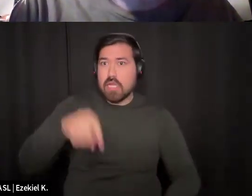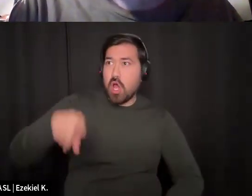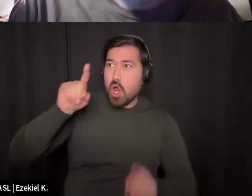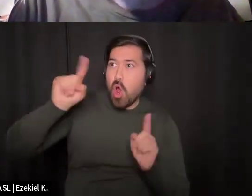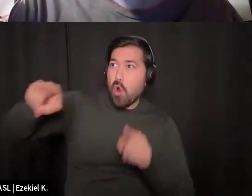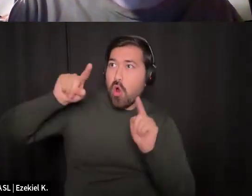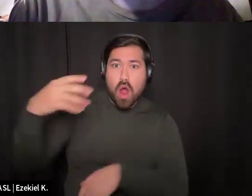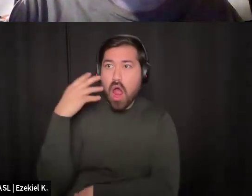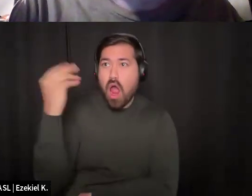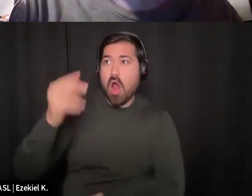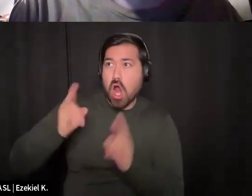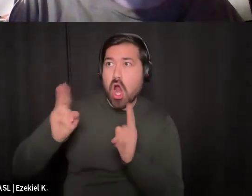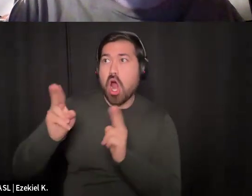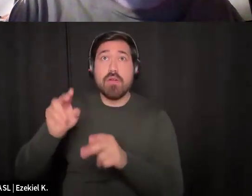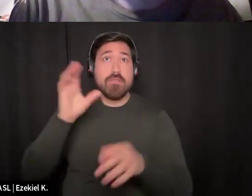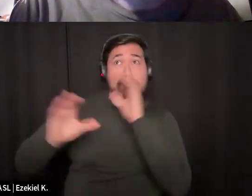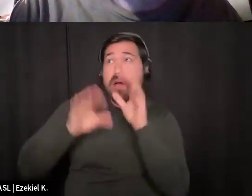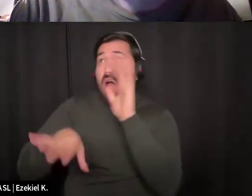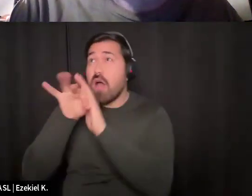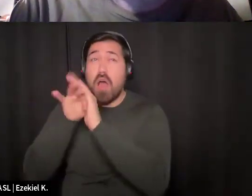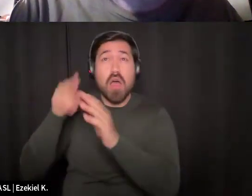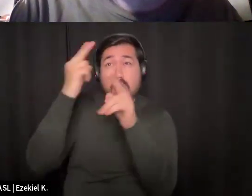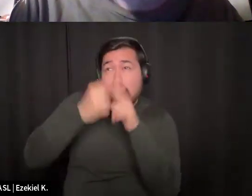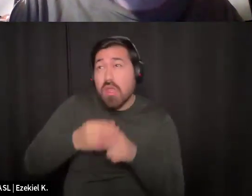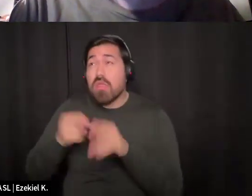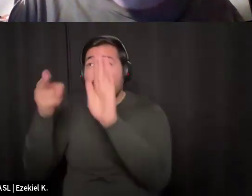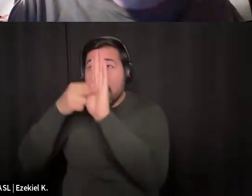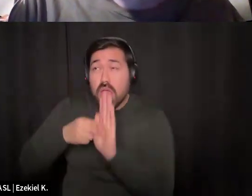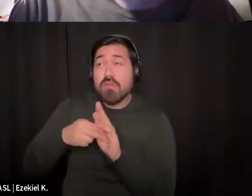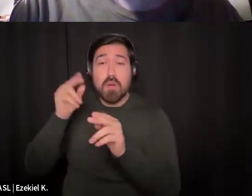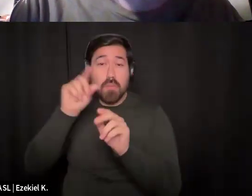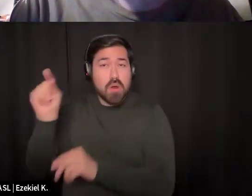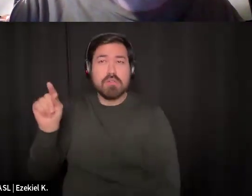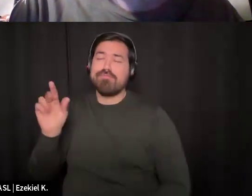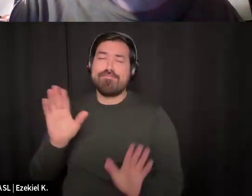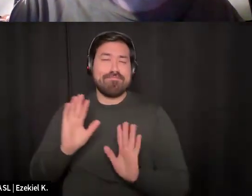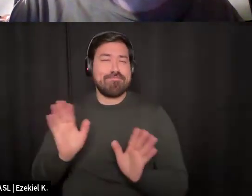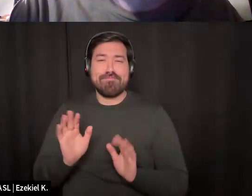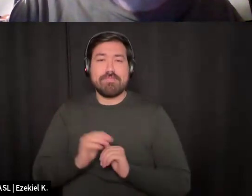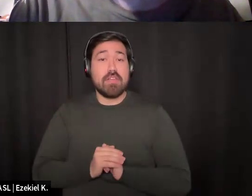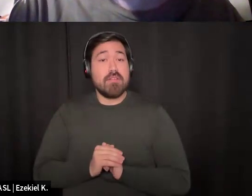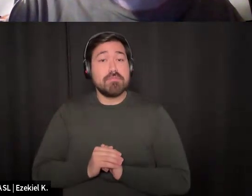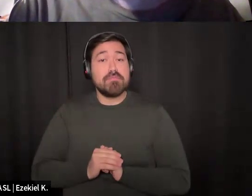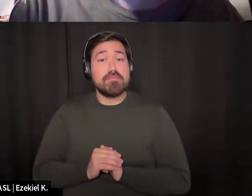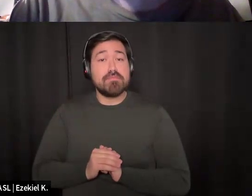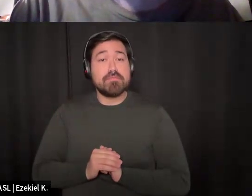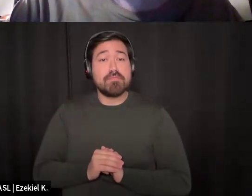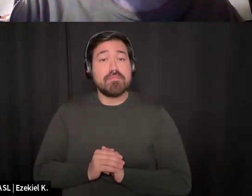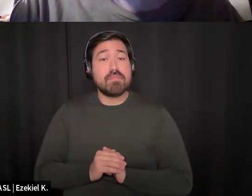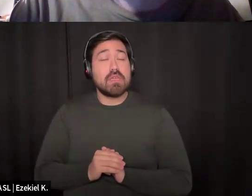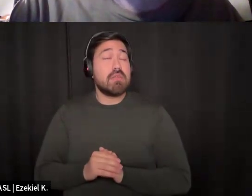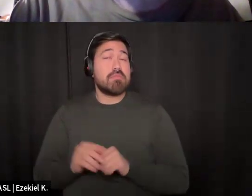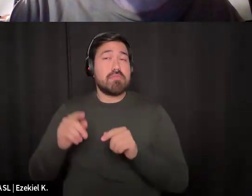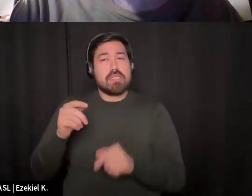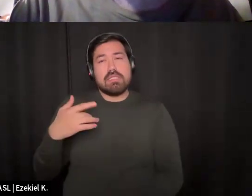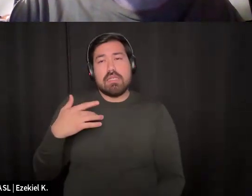the birds, rushing around that people want to do often on various birding trips